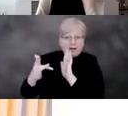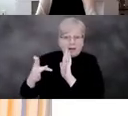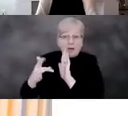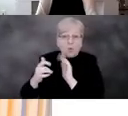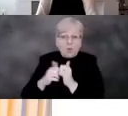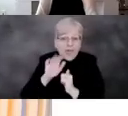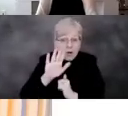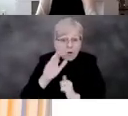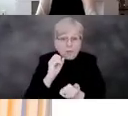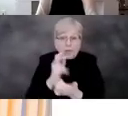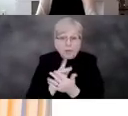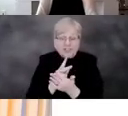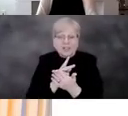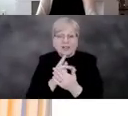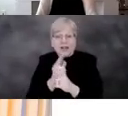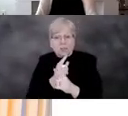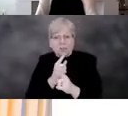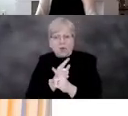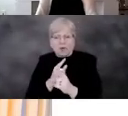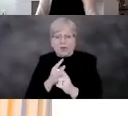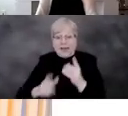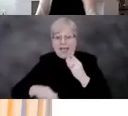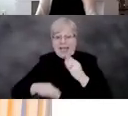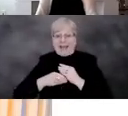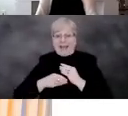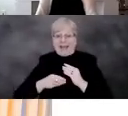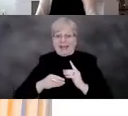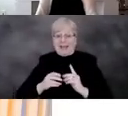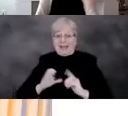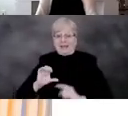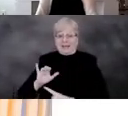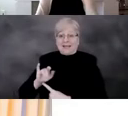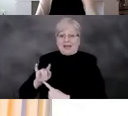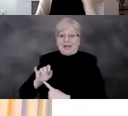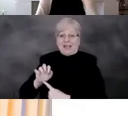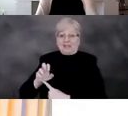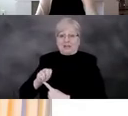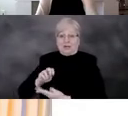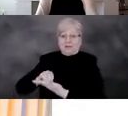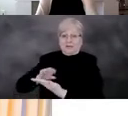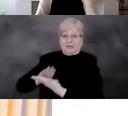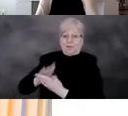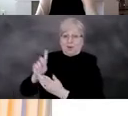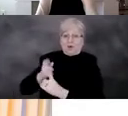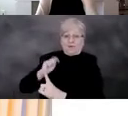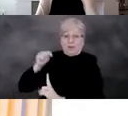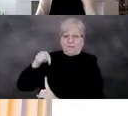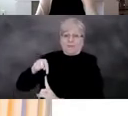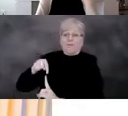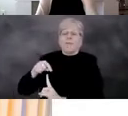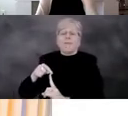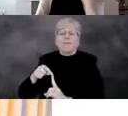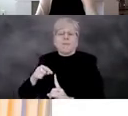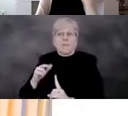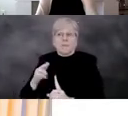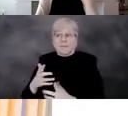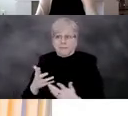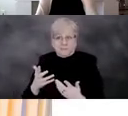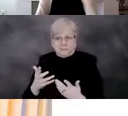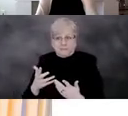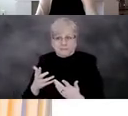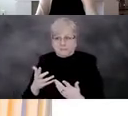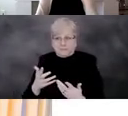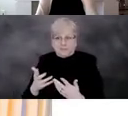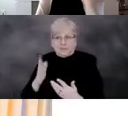permission and appropriate citation, uh, would be an issue for raising, um, uh, with, uh,